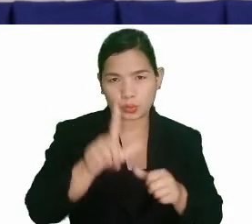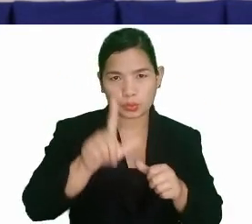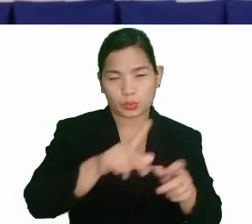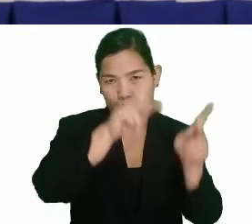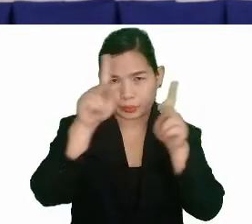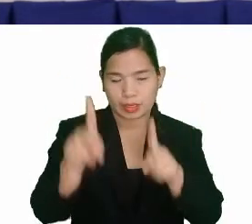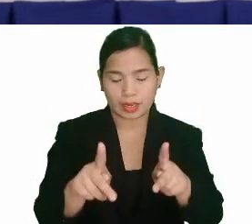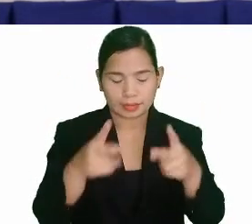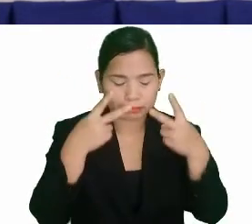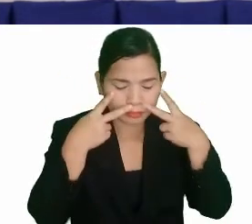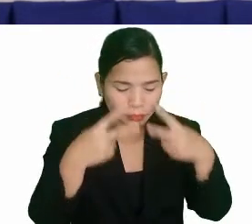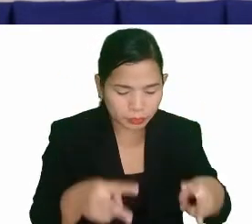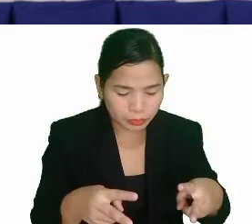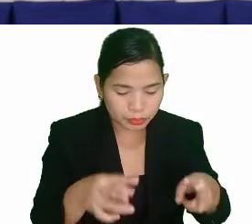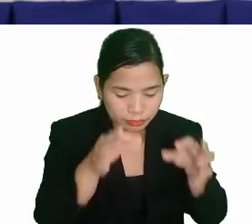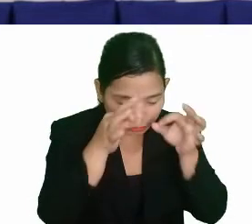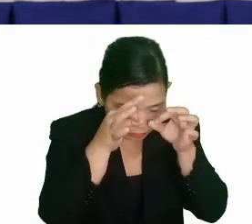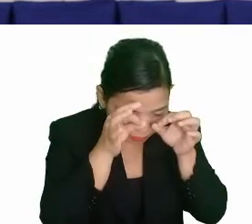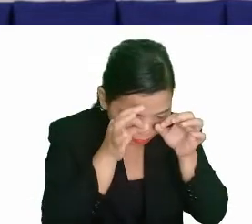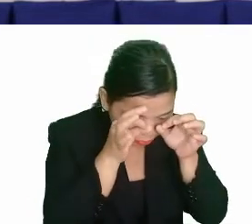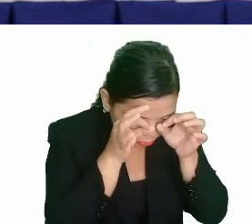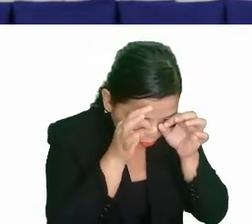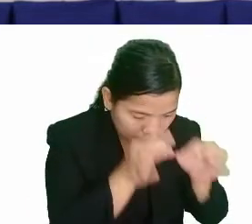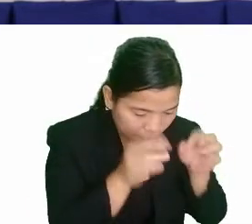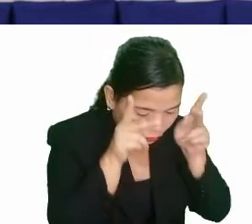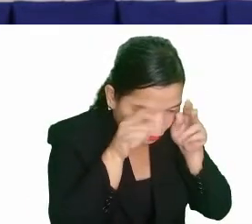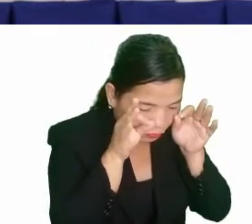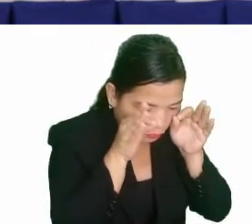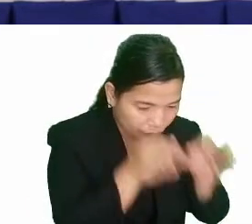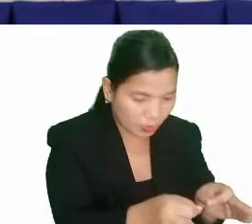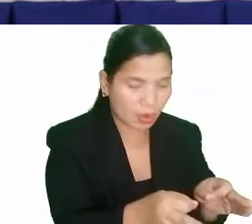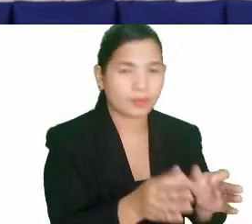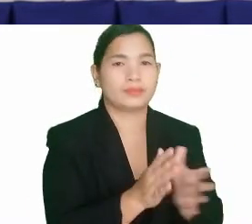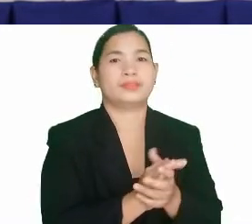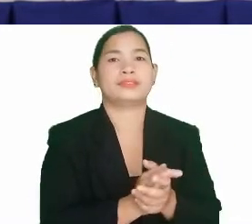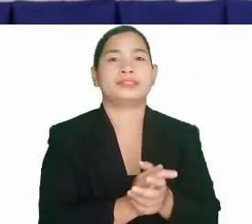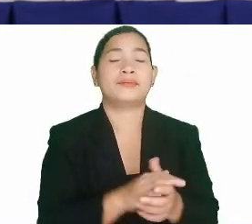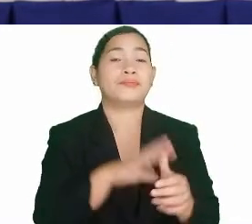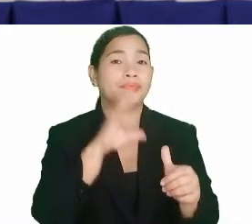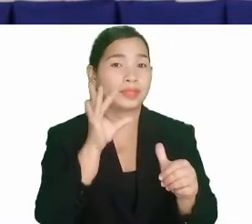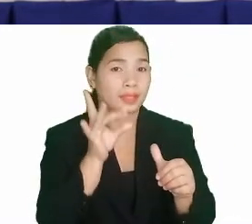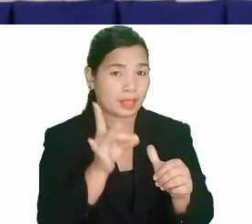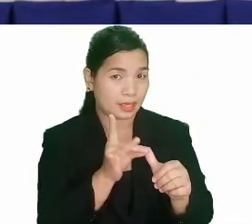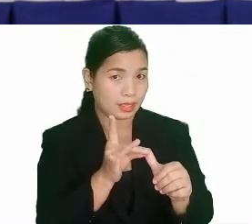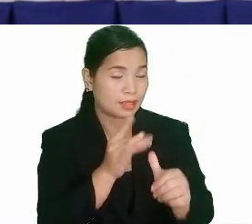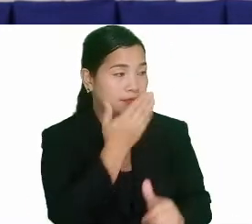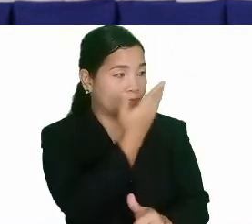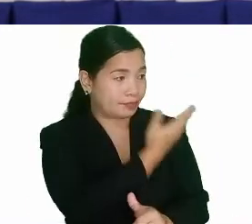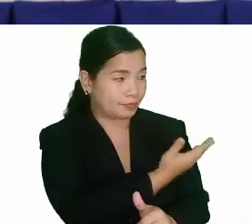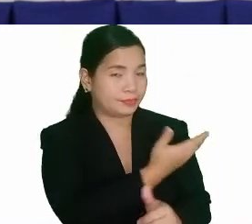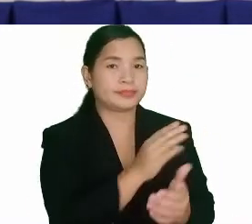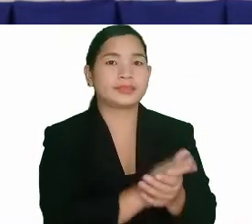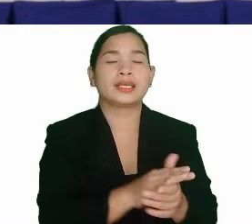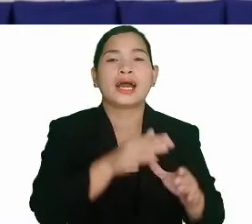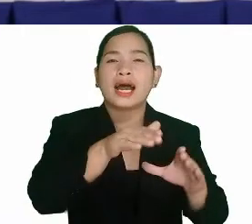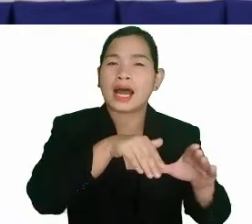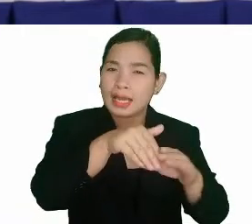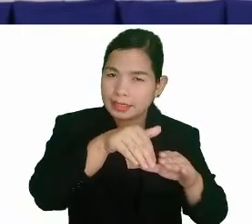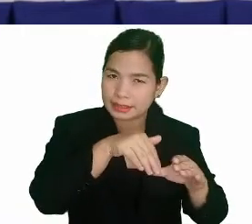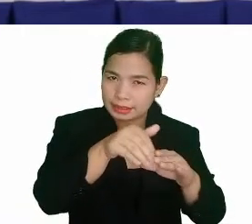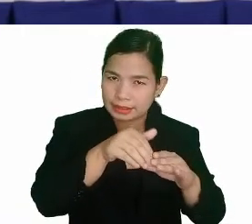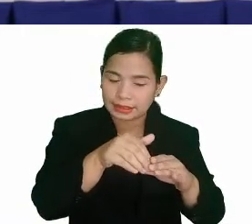Look through the eyepiece. Keep both eyes open. 8. Adjust the coarse adjustment